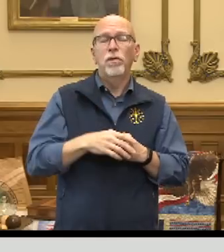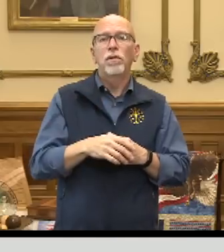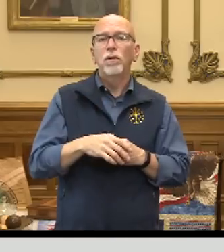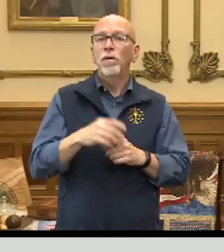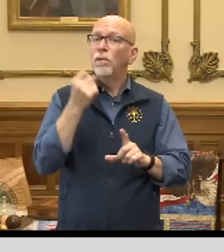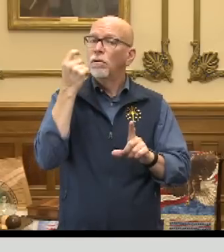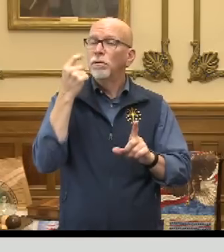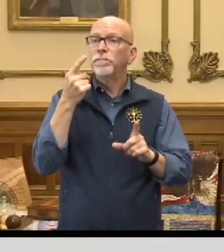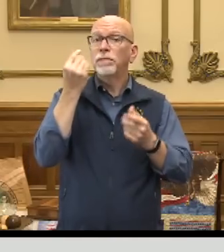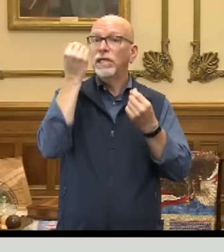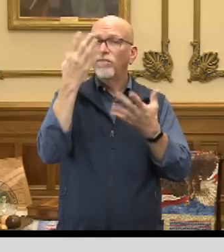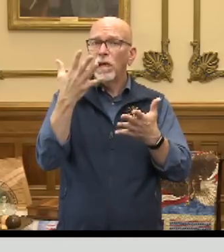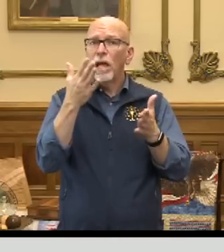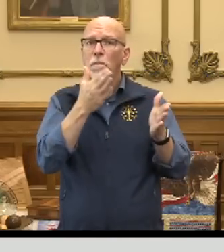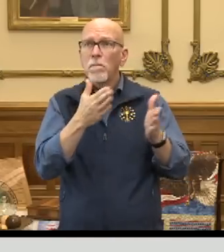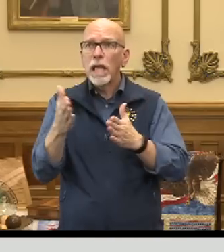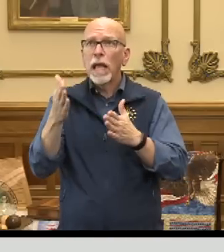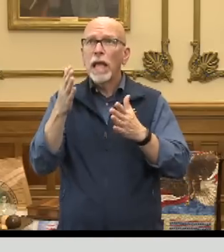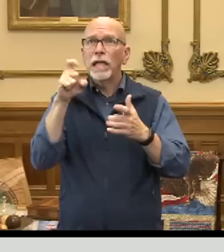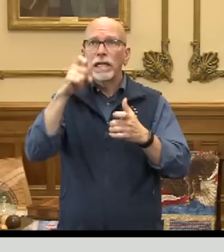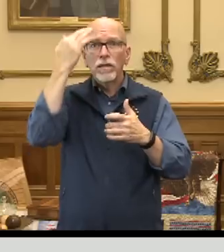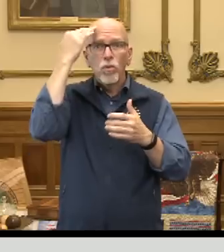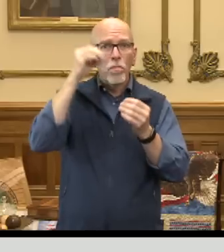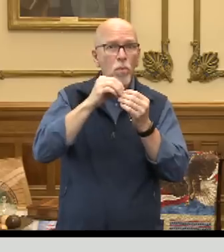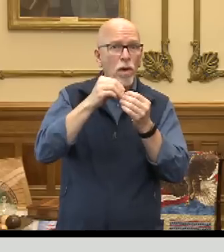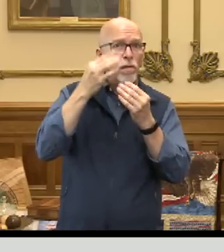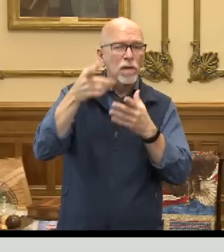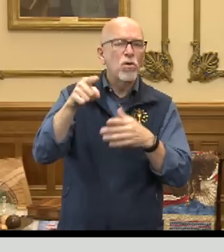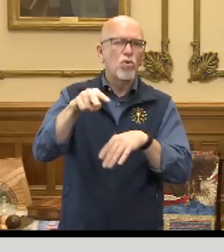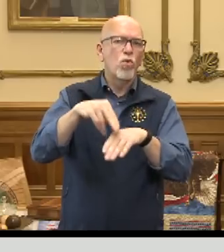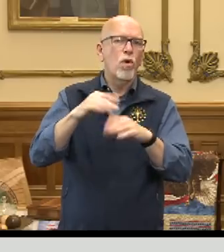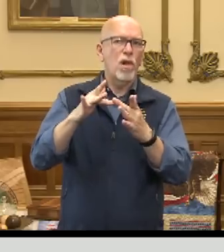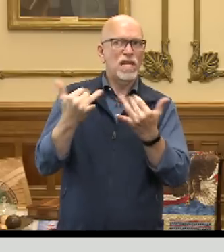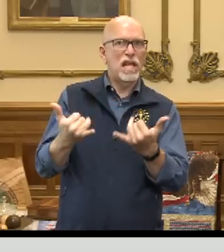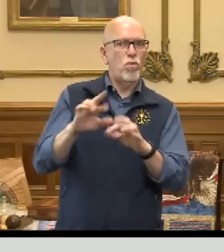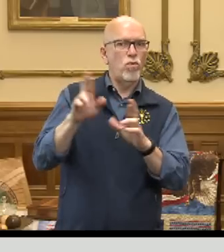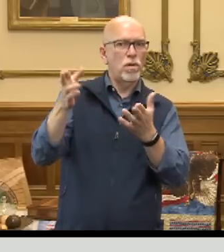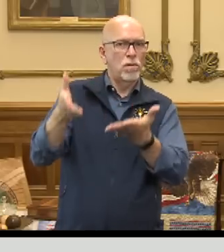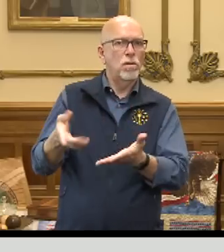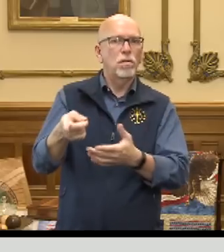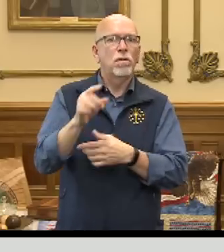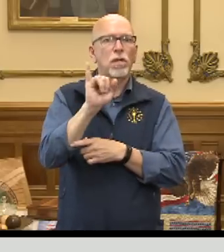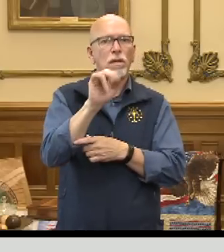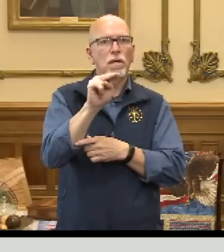but information for planning purposes can be found online now at